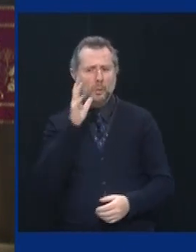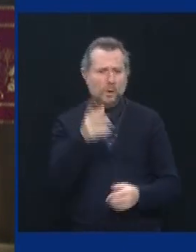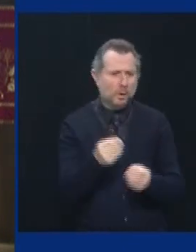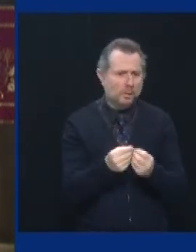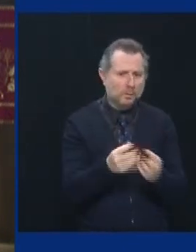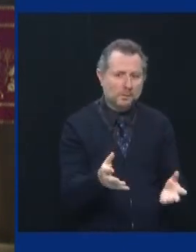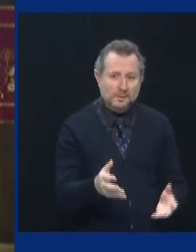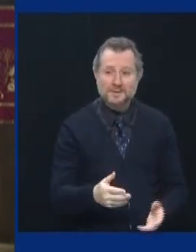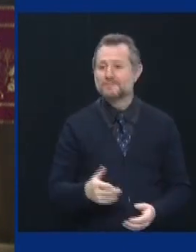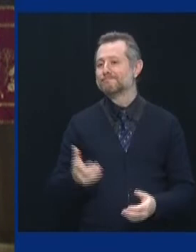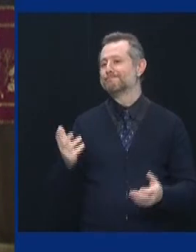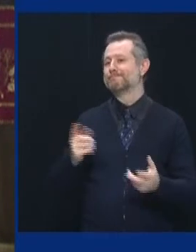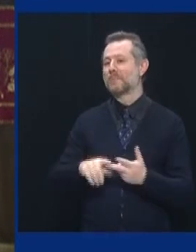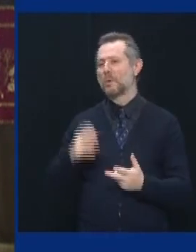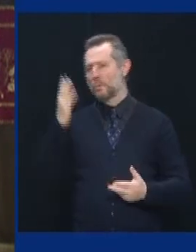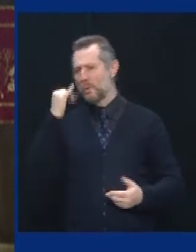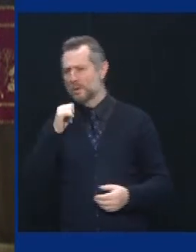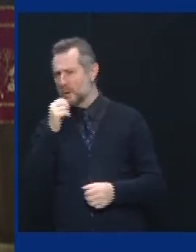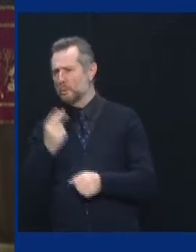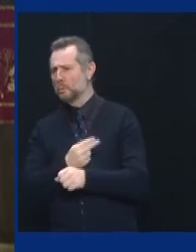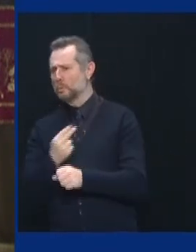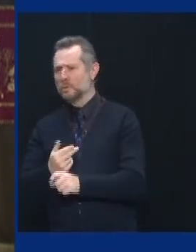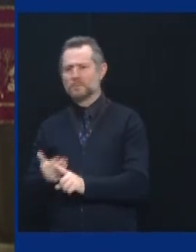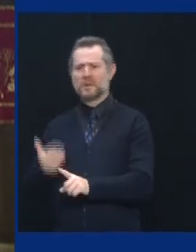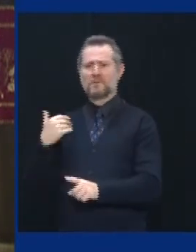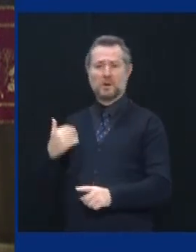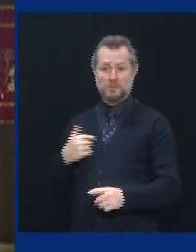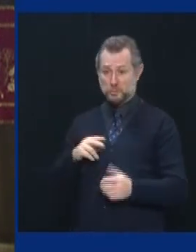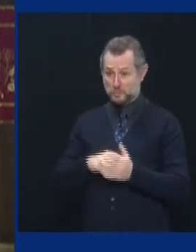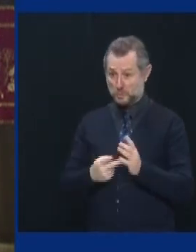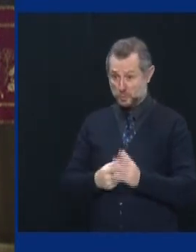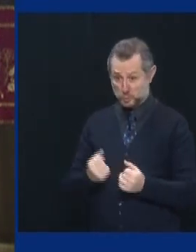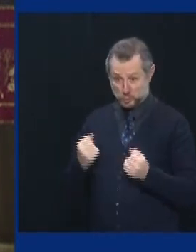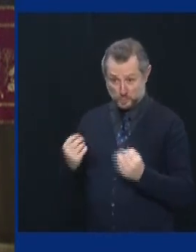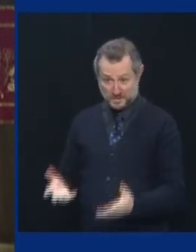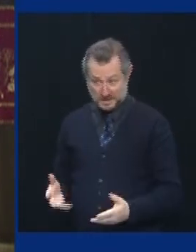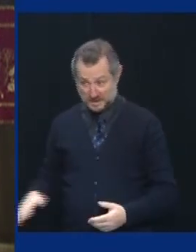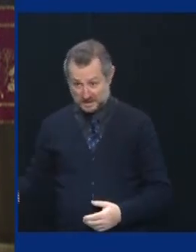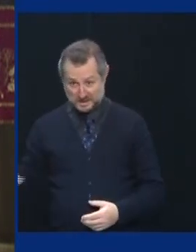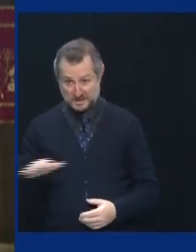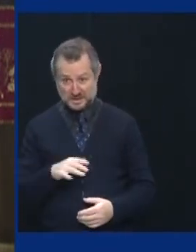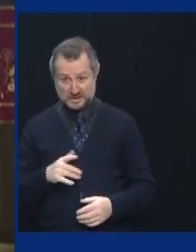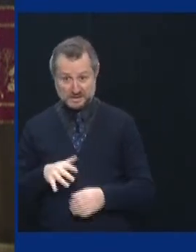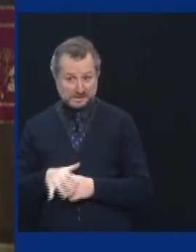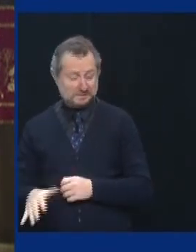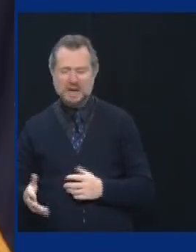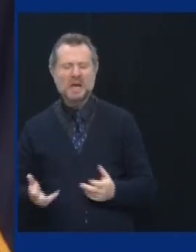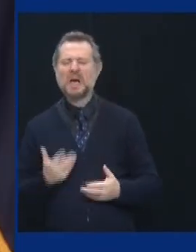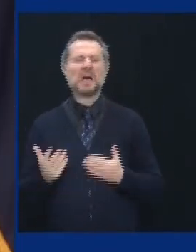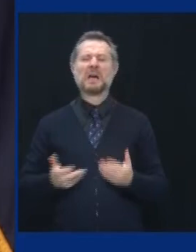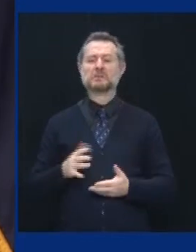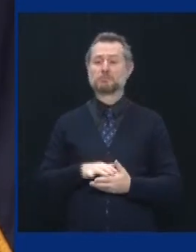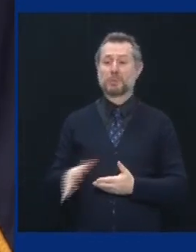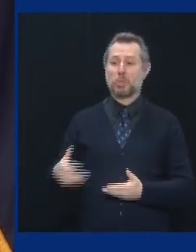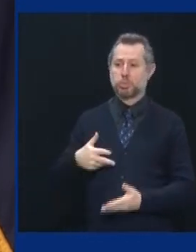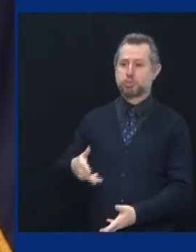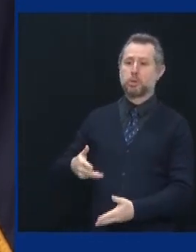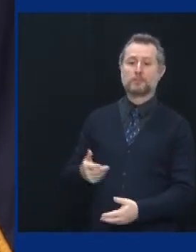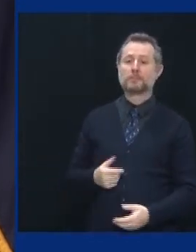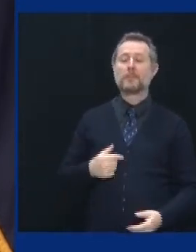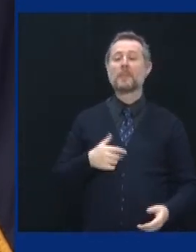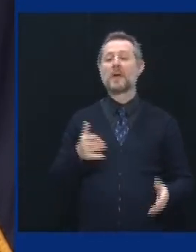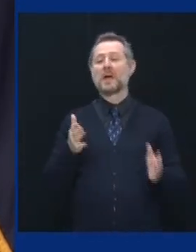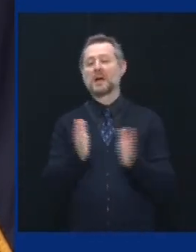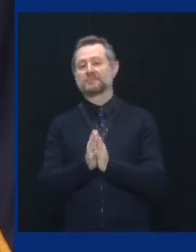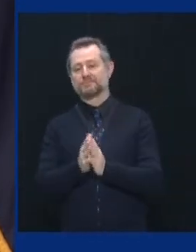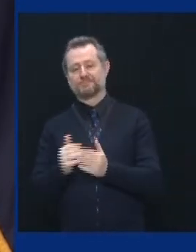and why were they unused? Was it just a matter of too many doses were sent? I'll ask Gareth to give you more